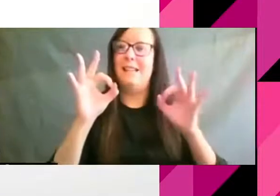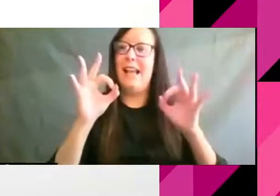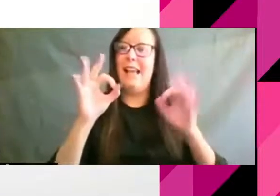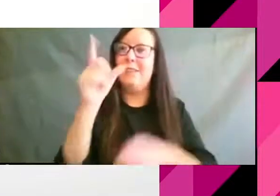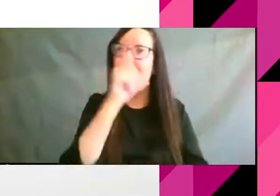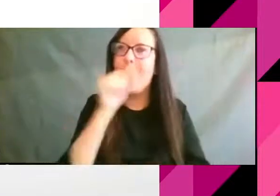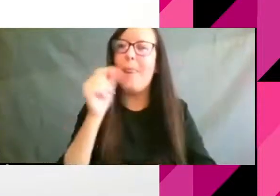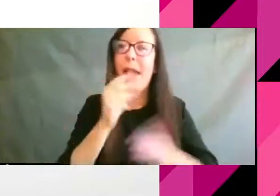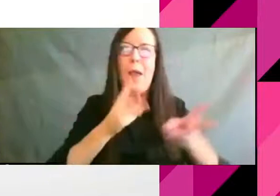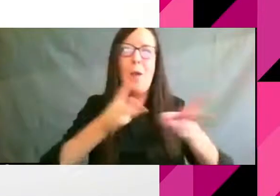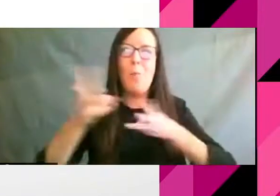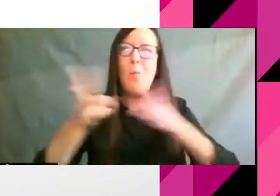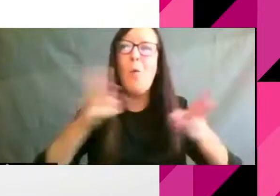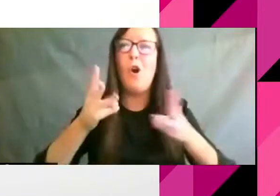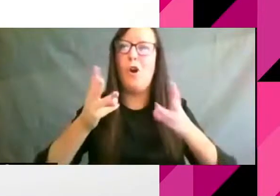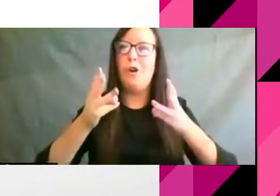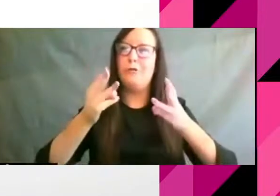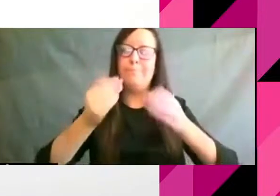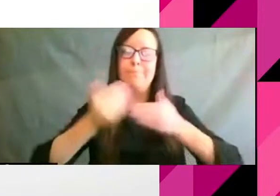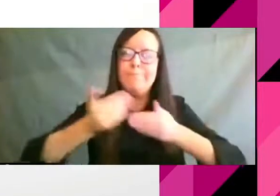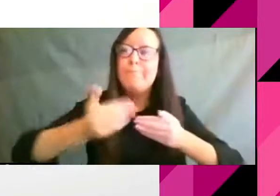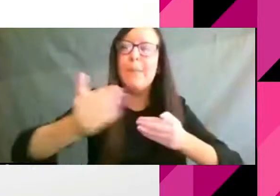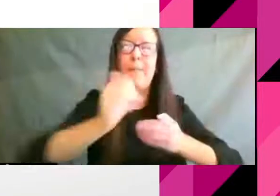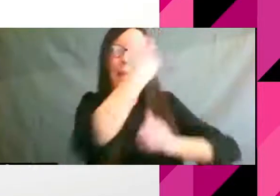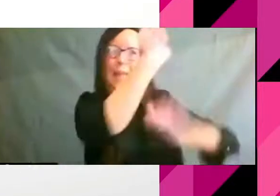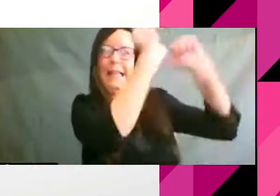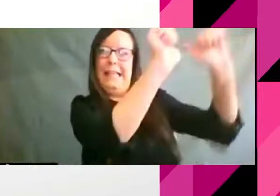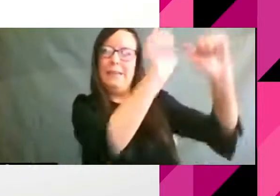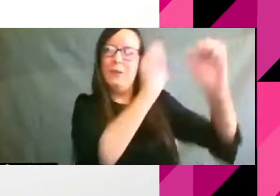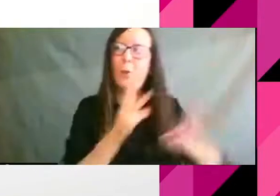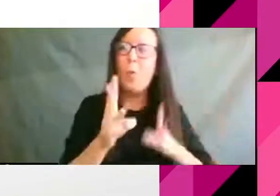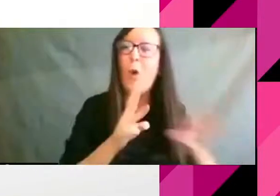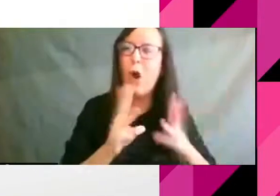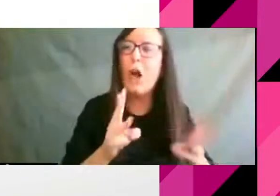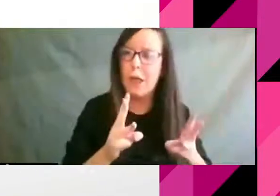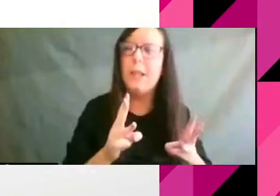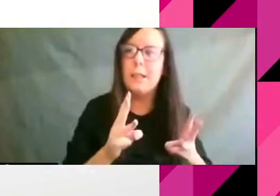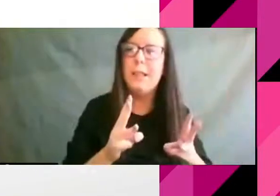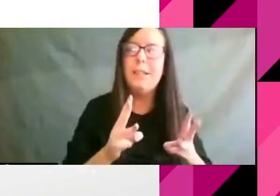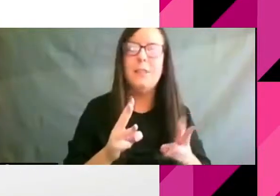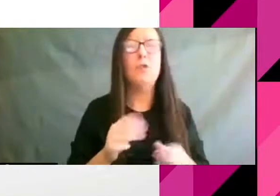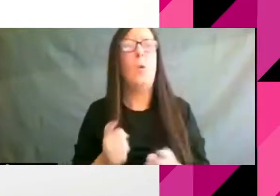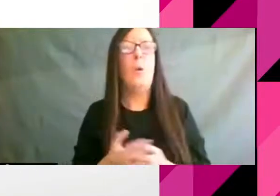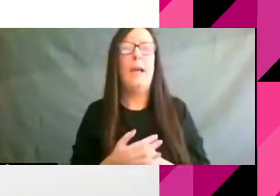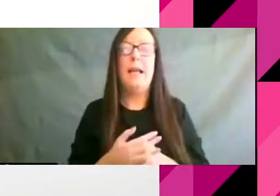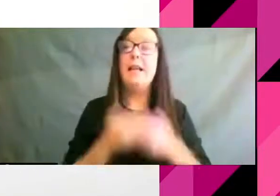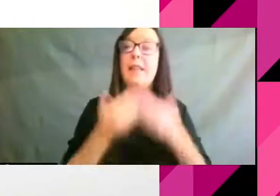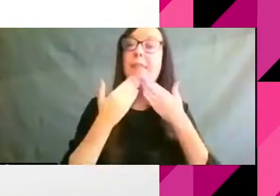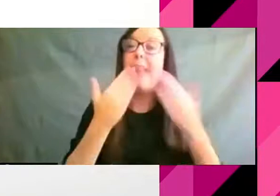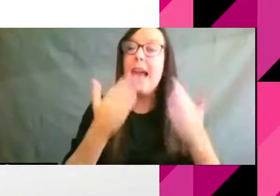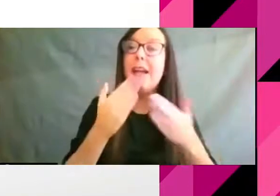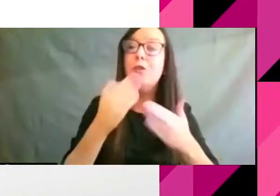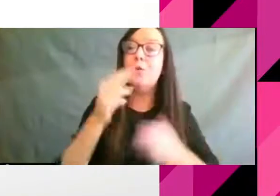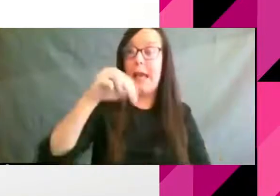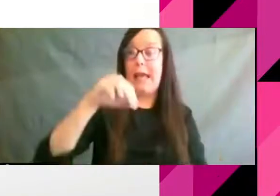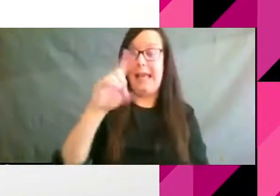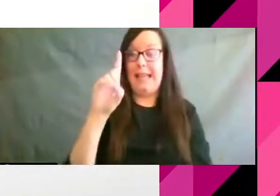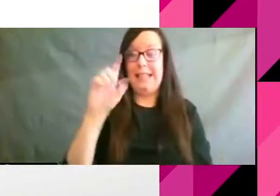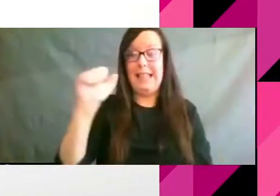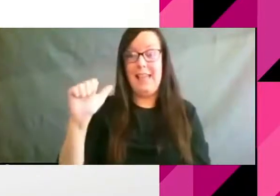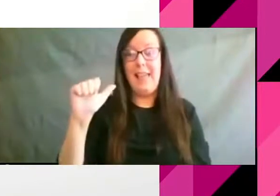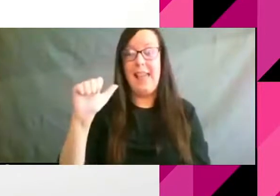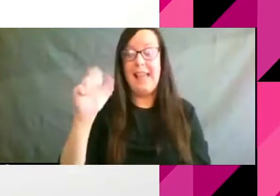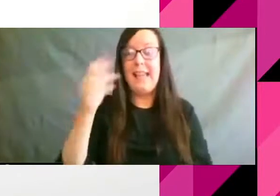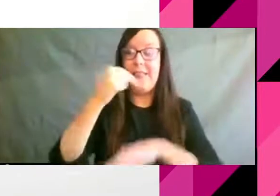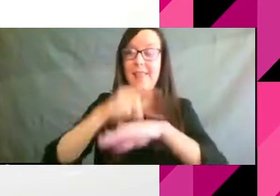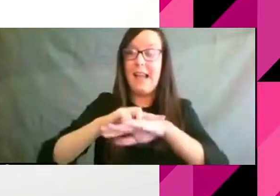and the trajectory of Professor Quinn. So again, thank you to the National Disability Authority for inviting